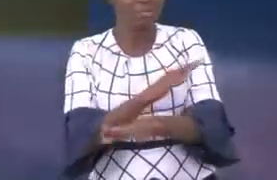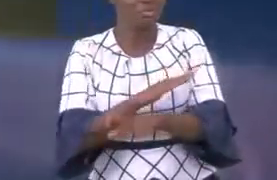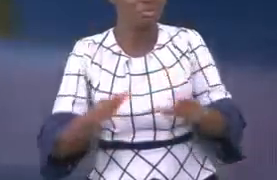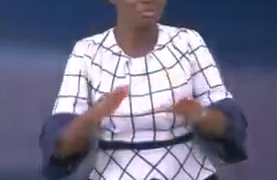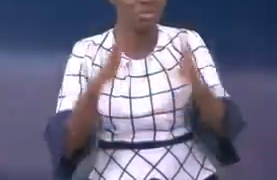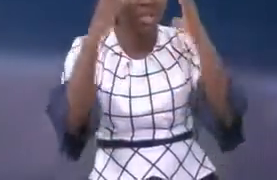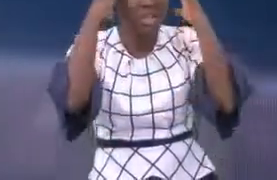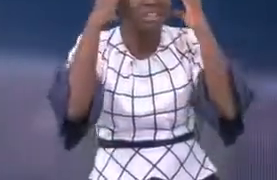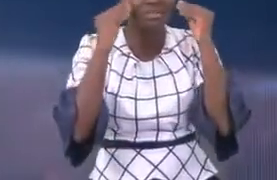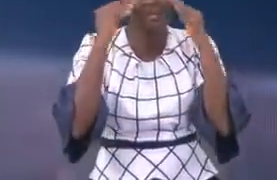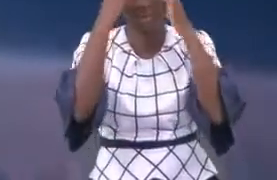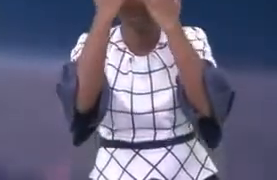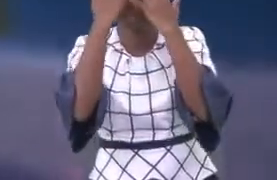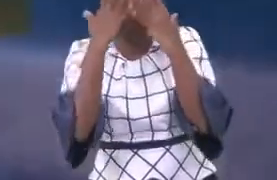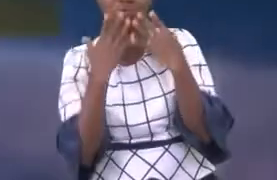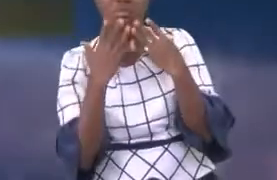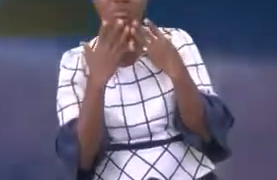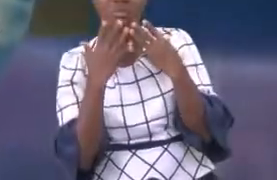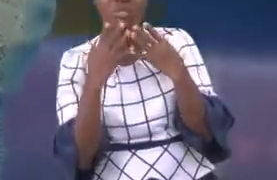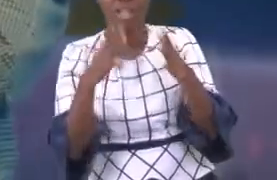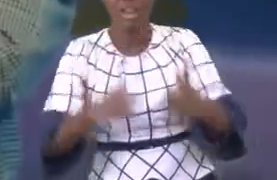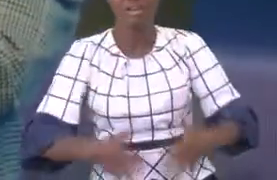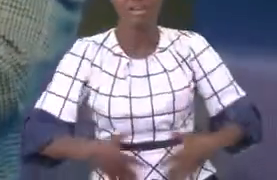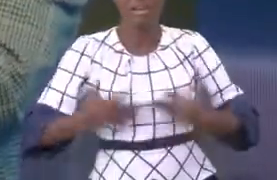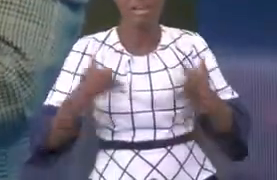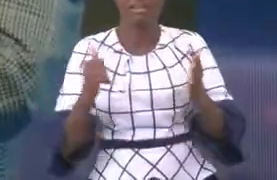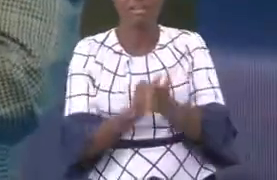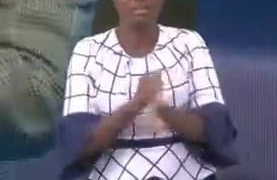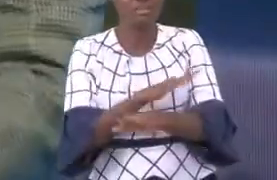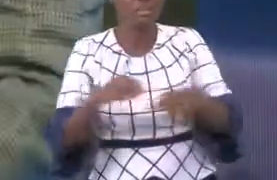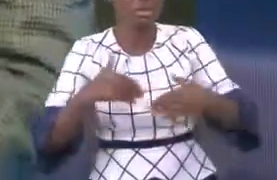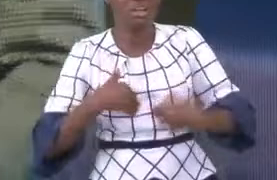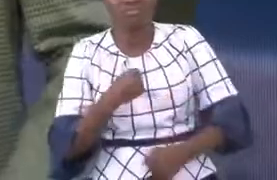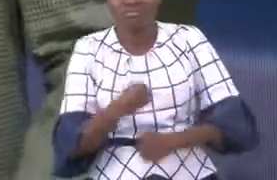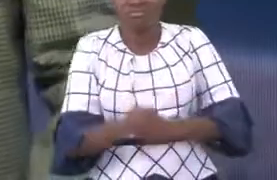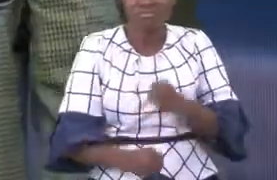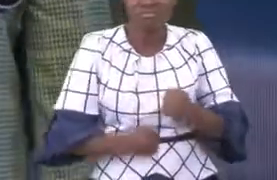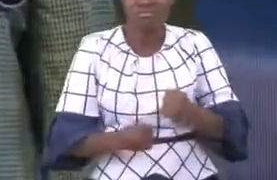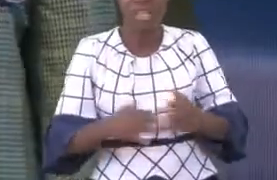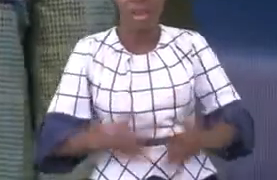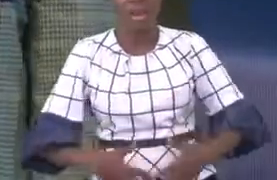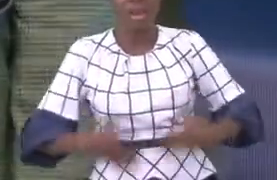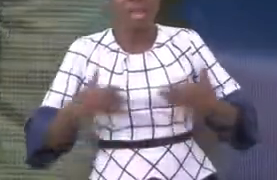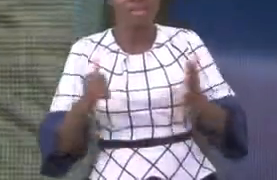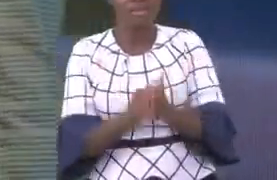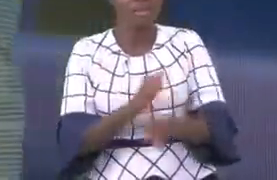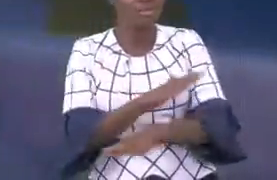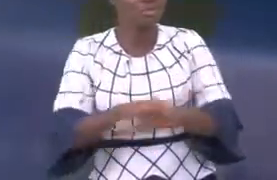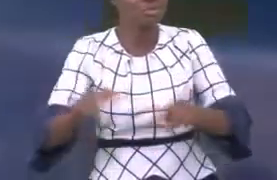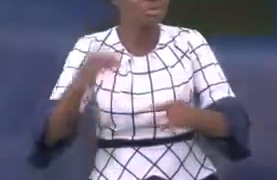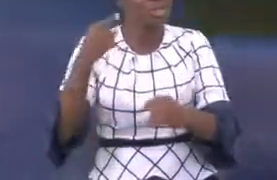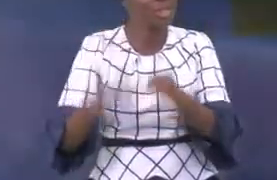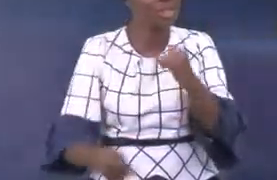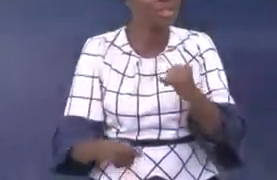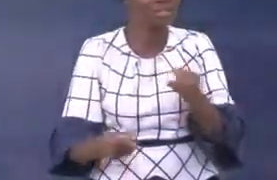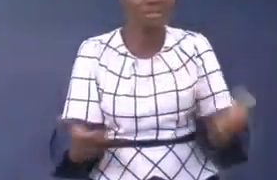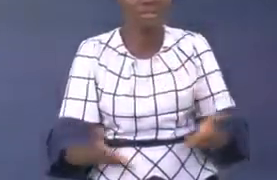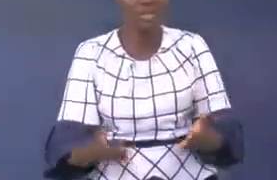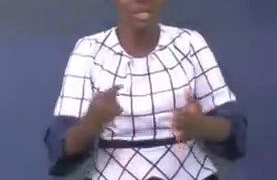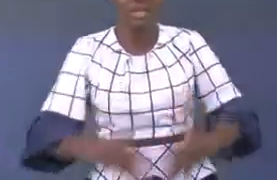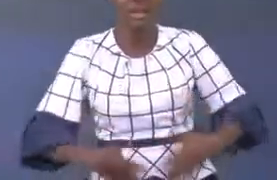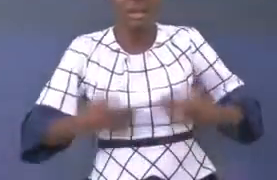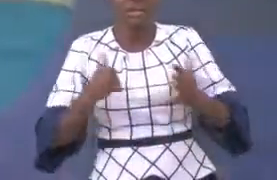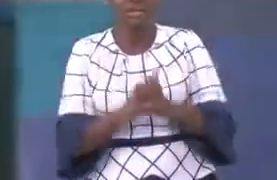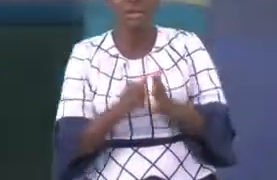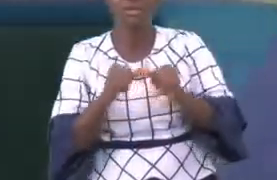does not end here, the life that continues and continues and continues forever and ever. That God that